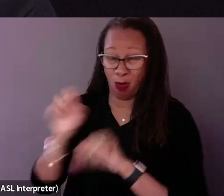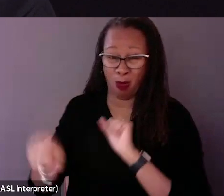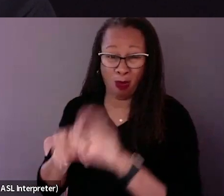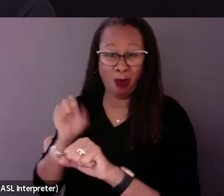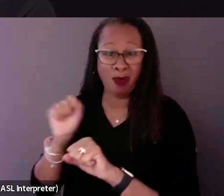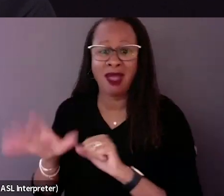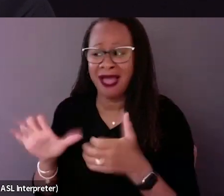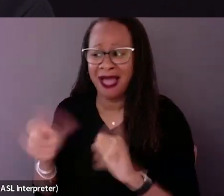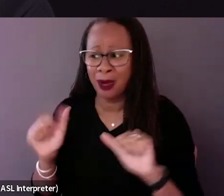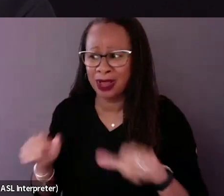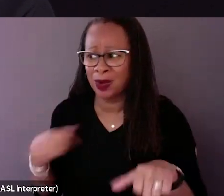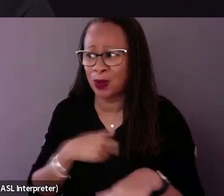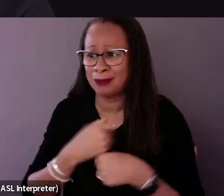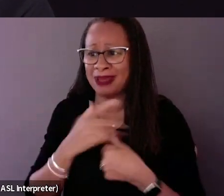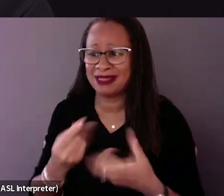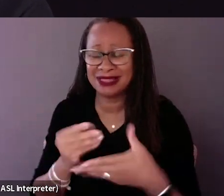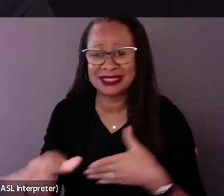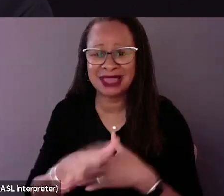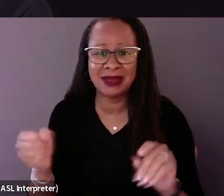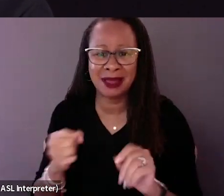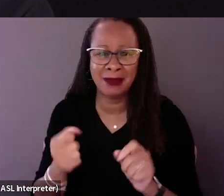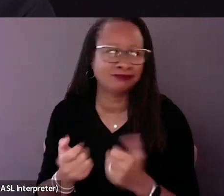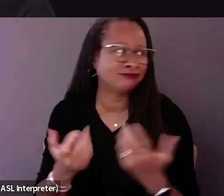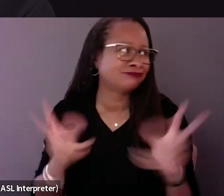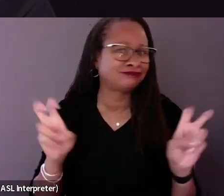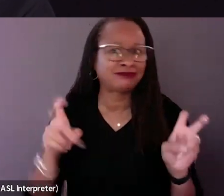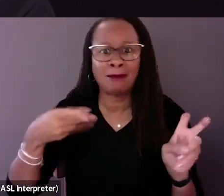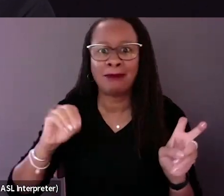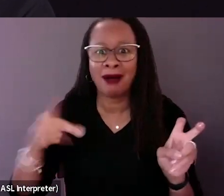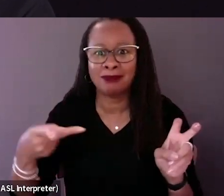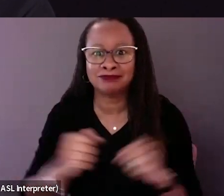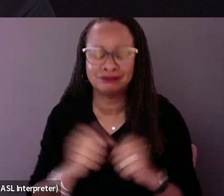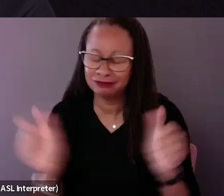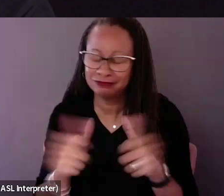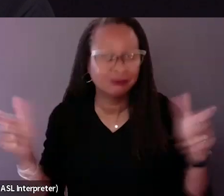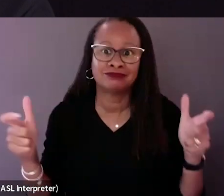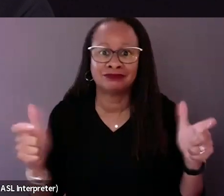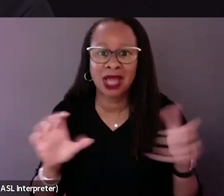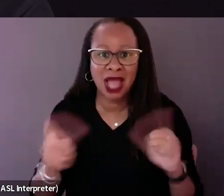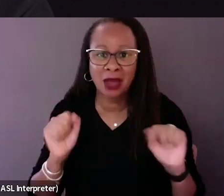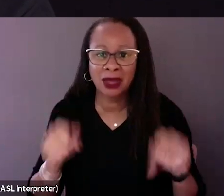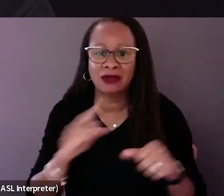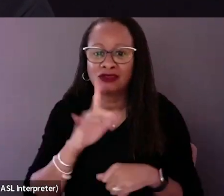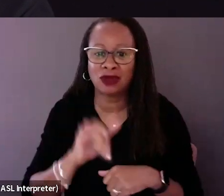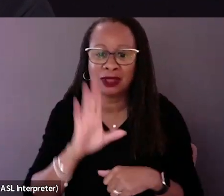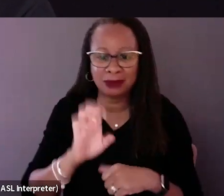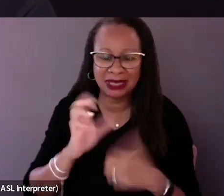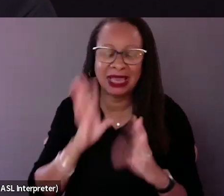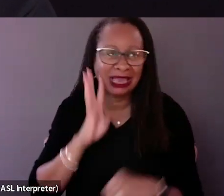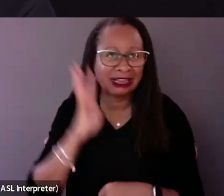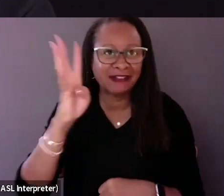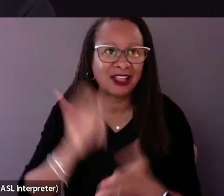we make this land pop? How can we make everything pop? How can we really be innovative in that sort of